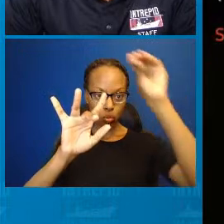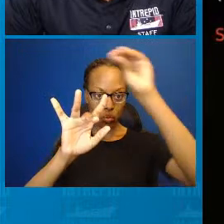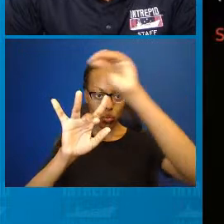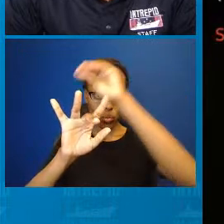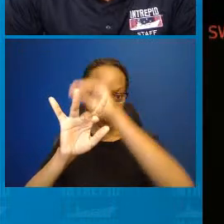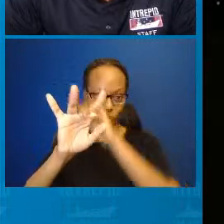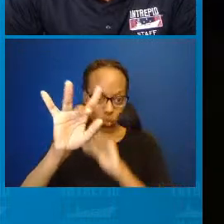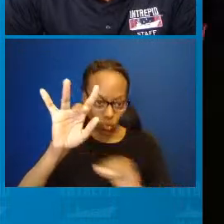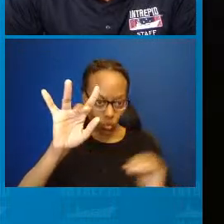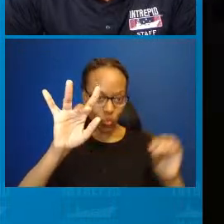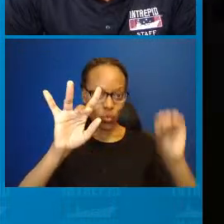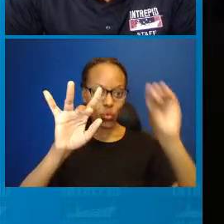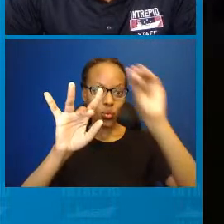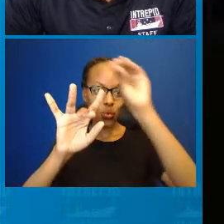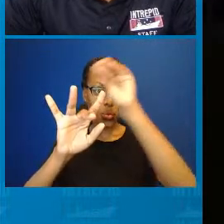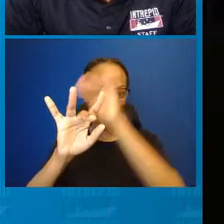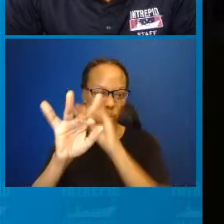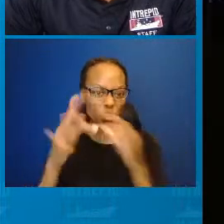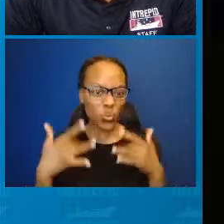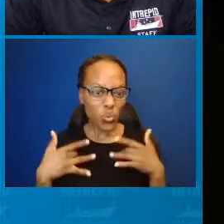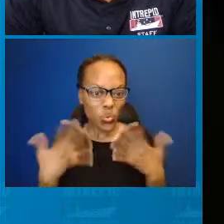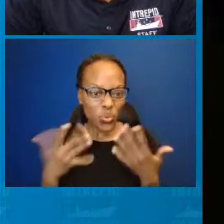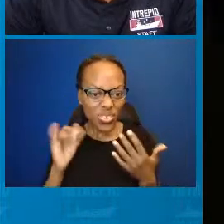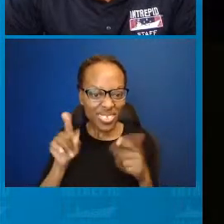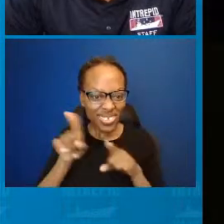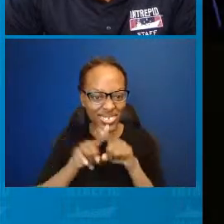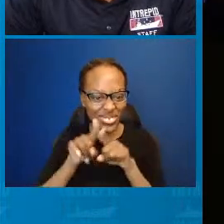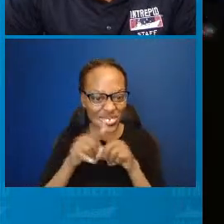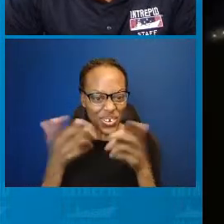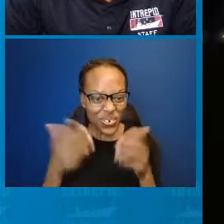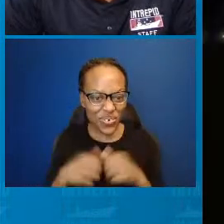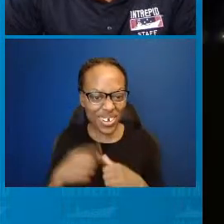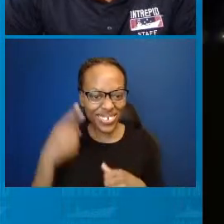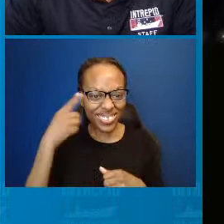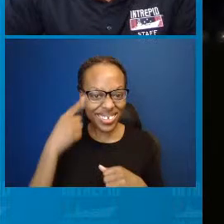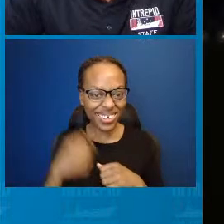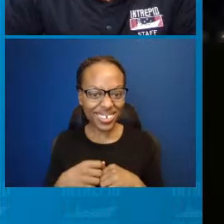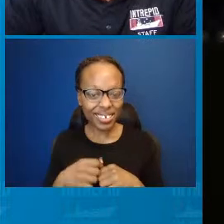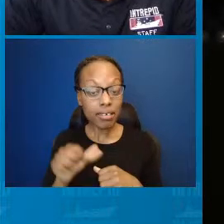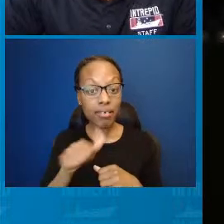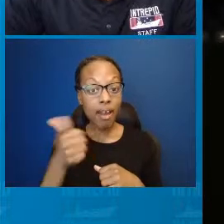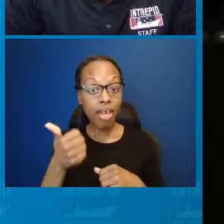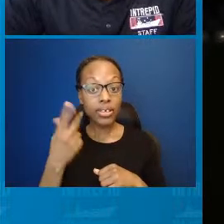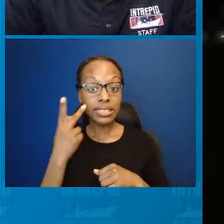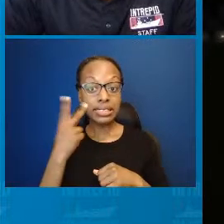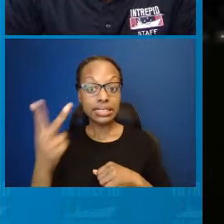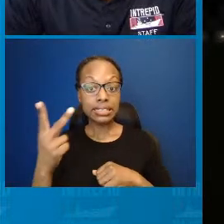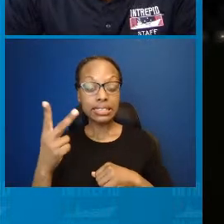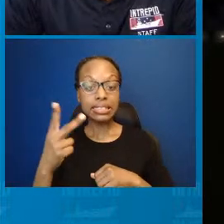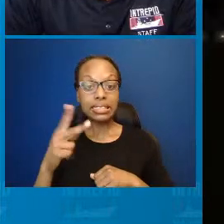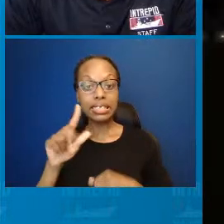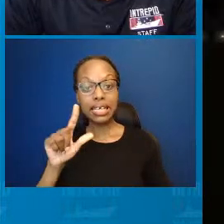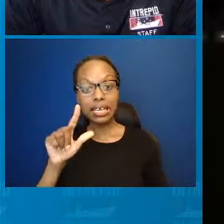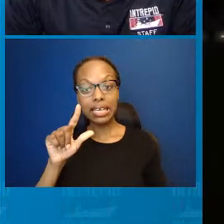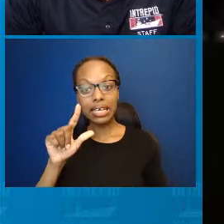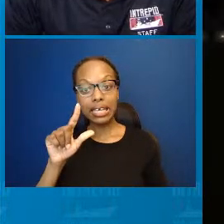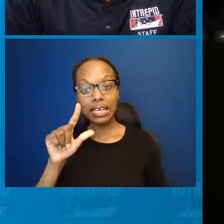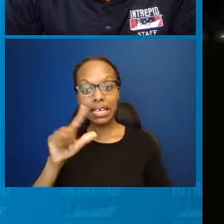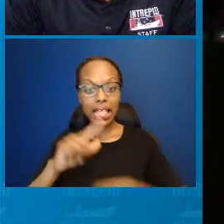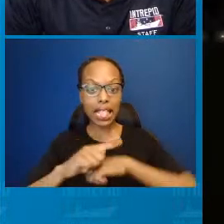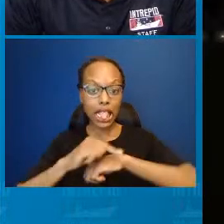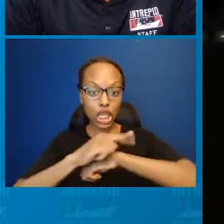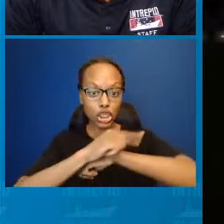see there's even more constellations. There was one that was called a lizard, right? Man with feet apart, right? But if we look and